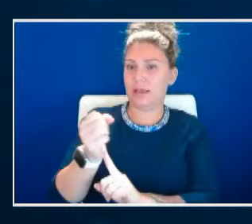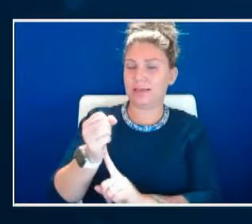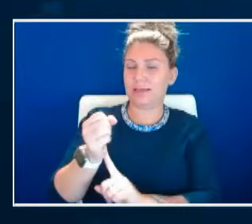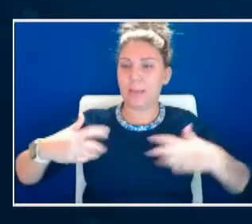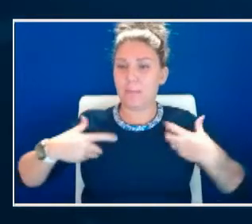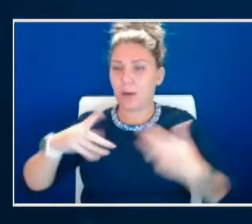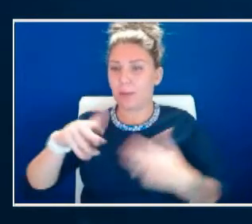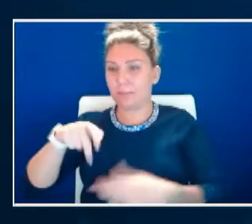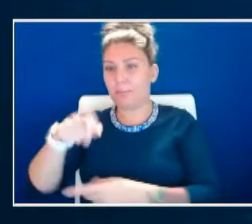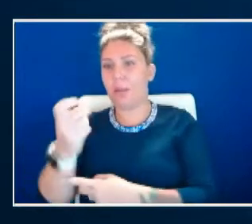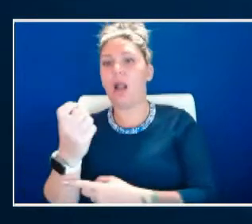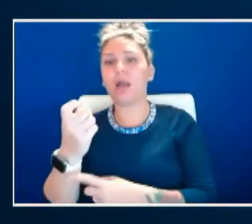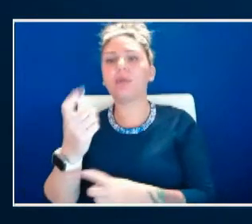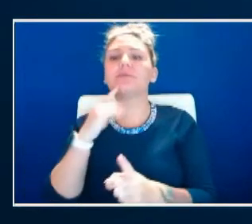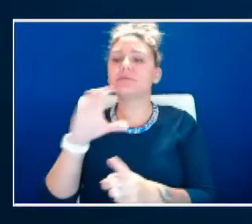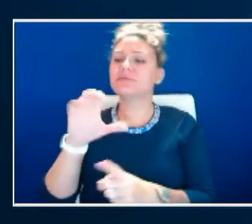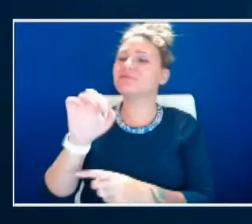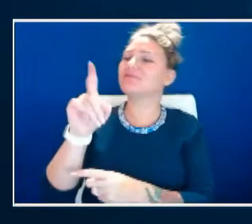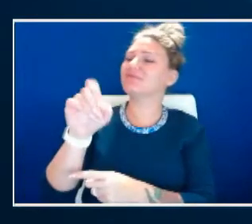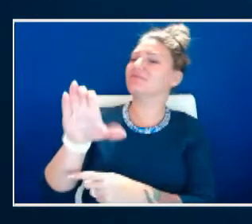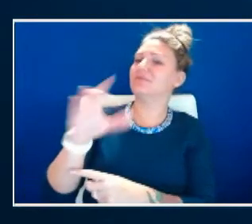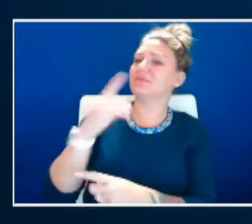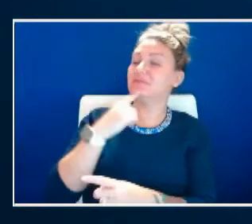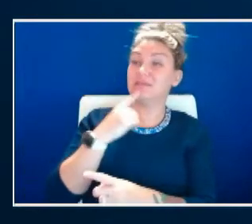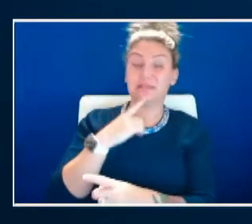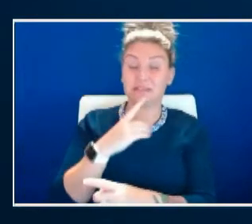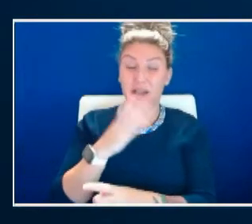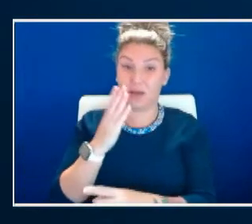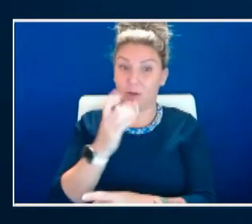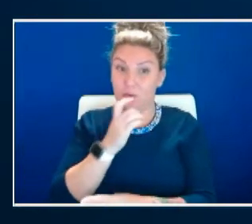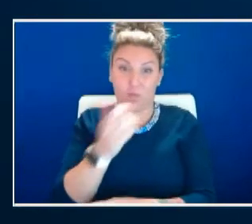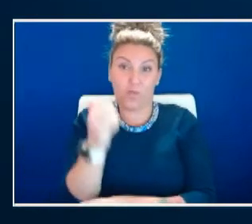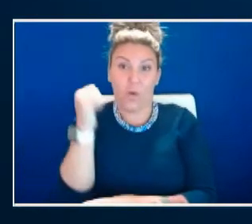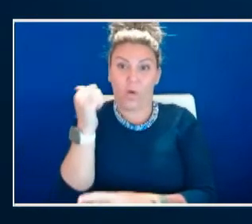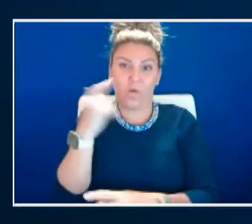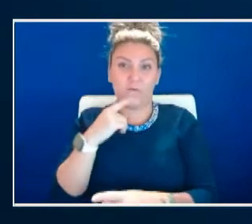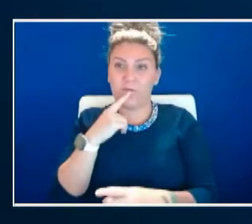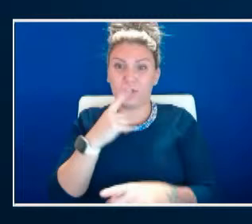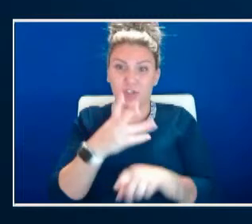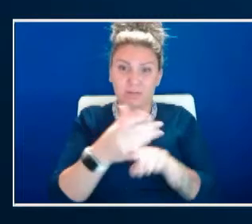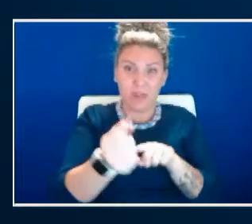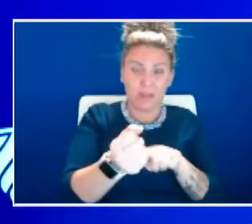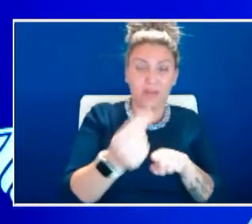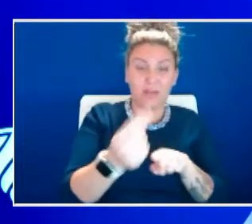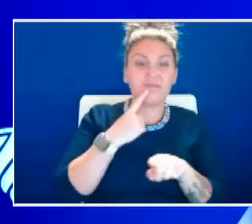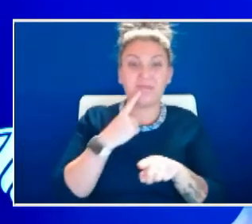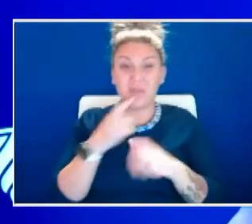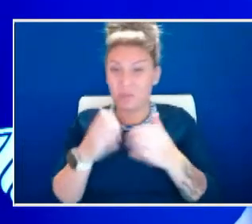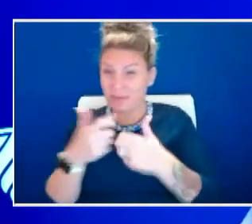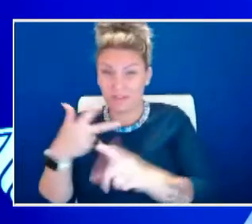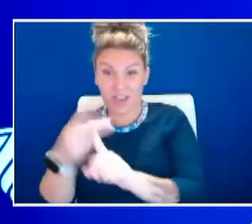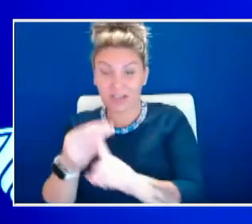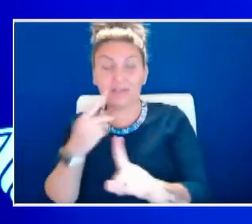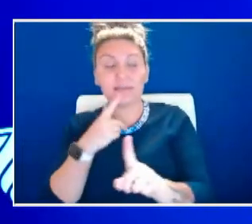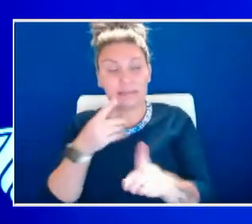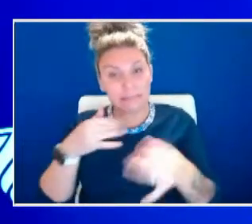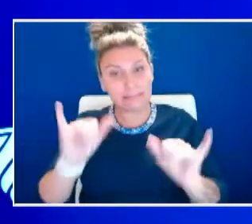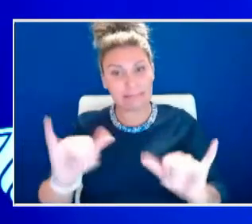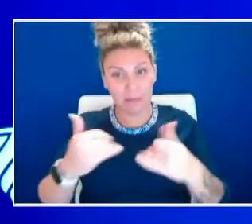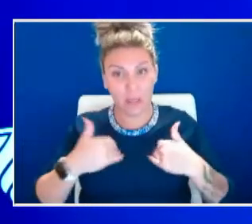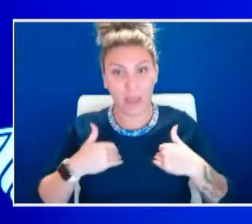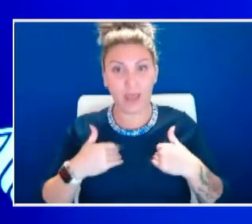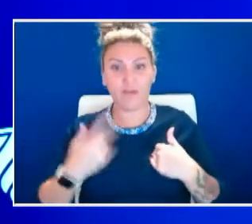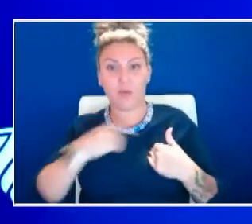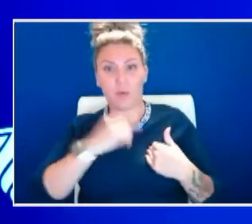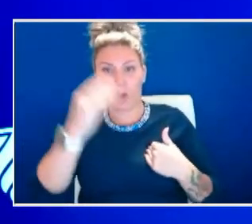monkeypox isn't going away anytime soon, even with a vaccine. So what does that mean? Well, what we do know is the epidemiologic